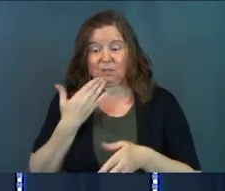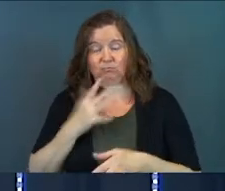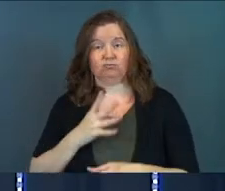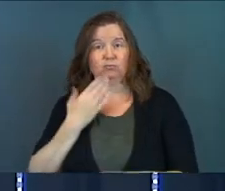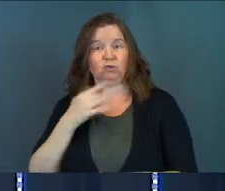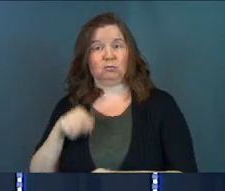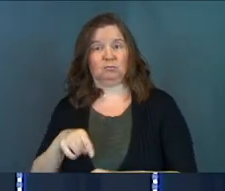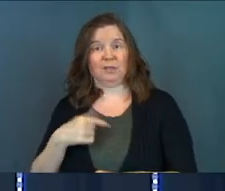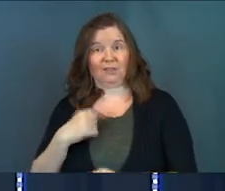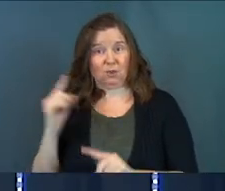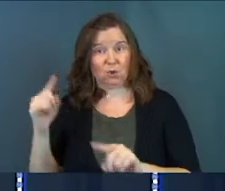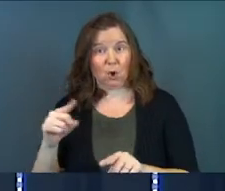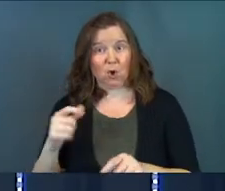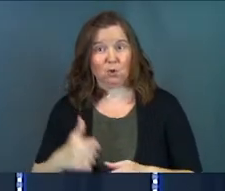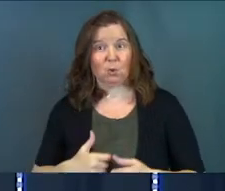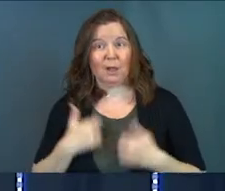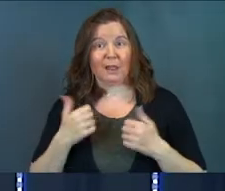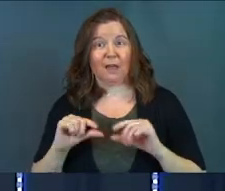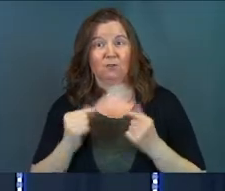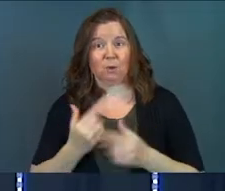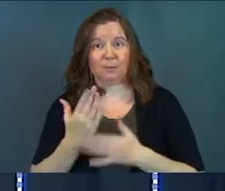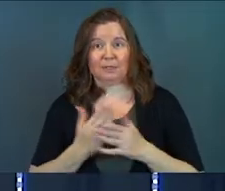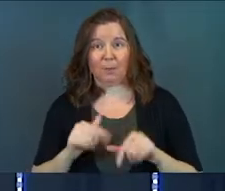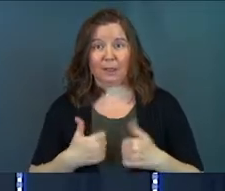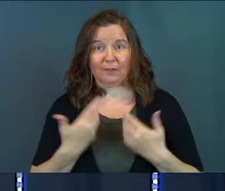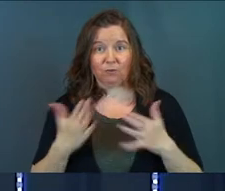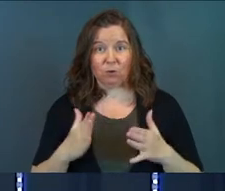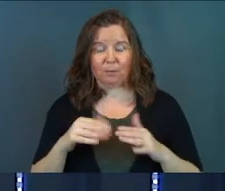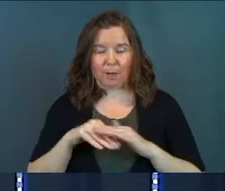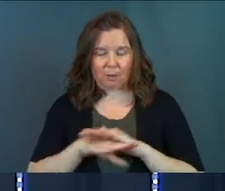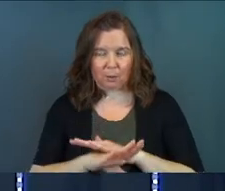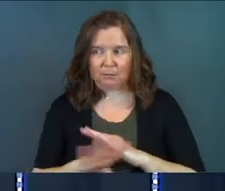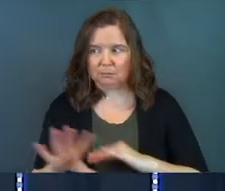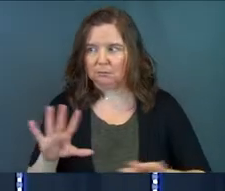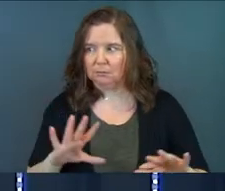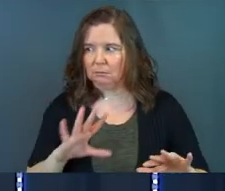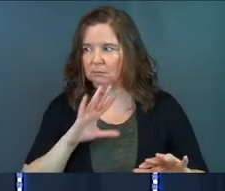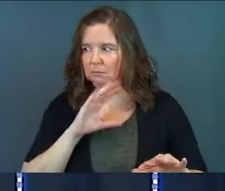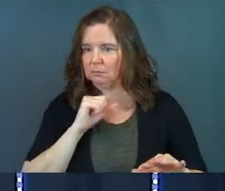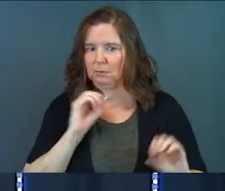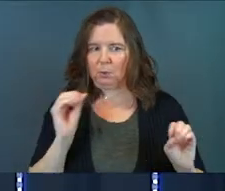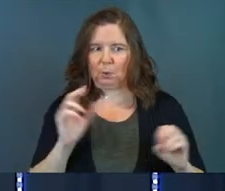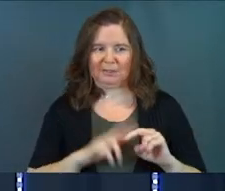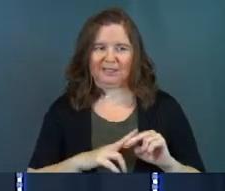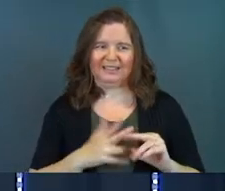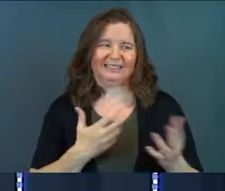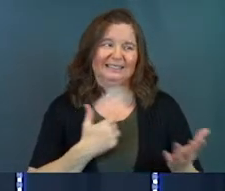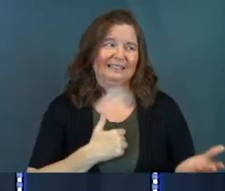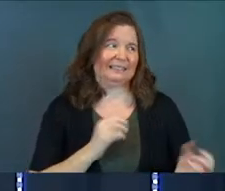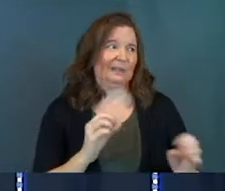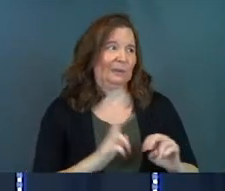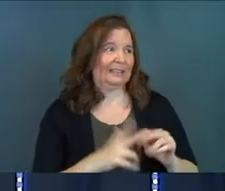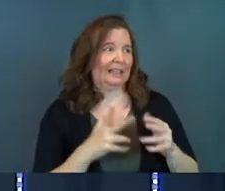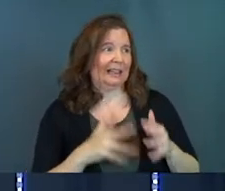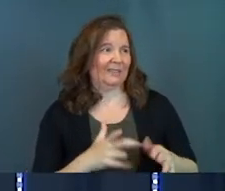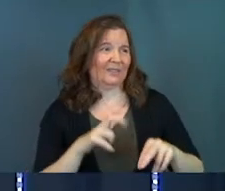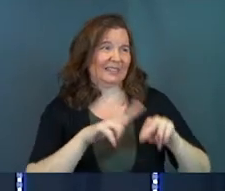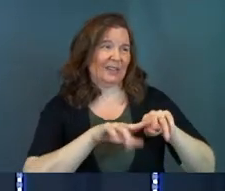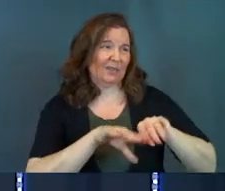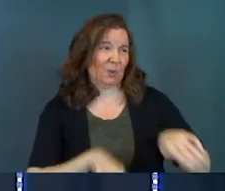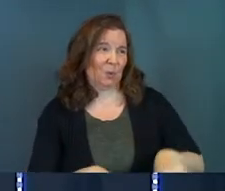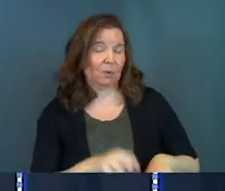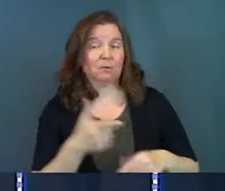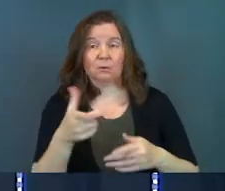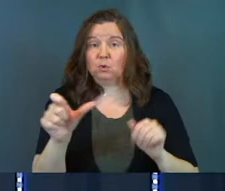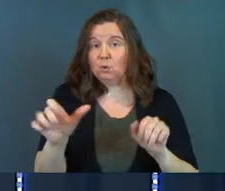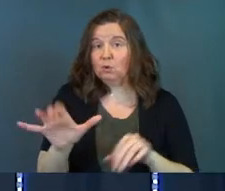seat. Have you ever gone to a life group before in somebody's living room, and they're out of seats, and they say, well, you're going to have to sit on the floor?